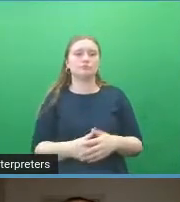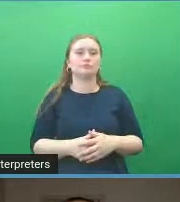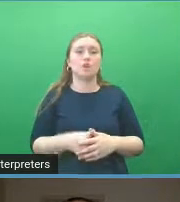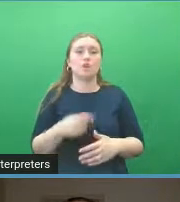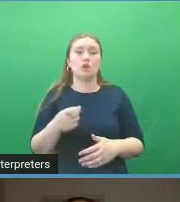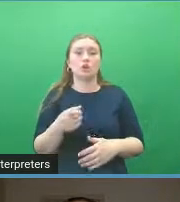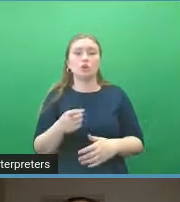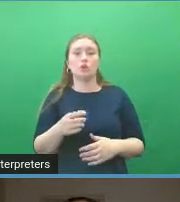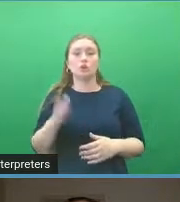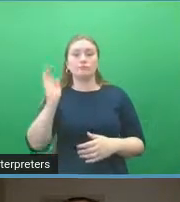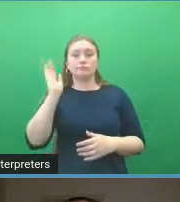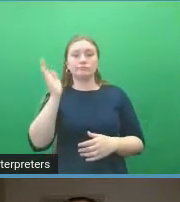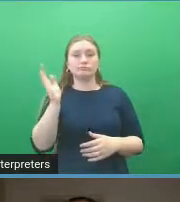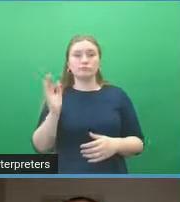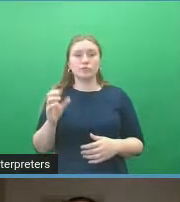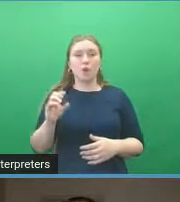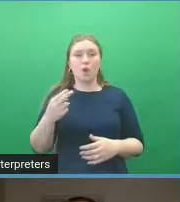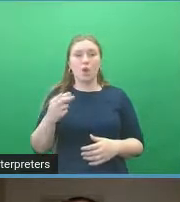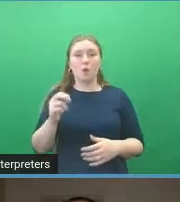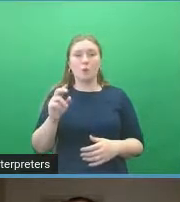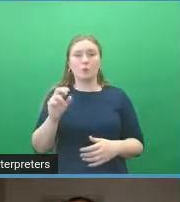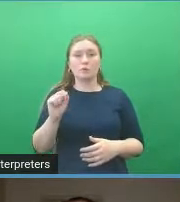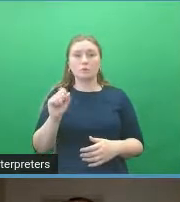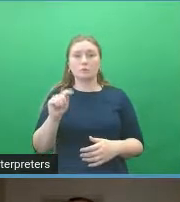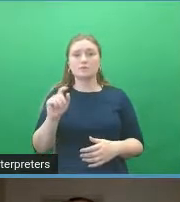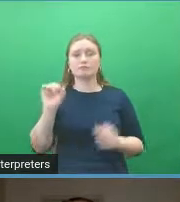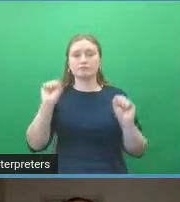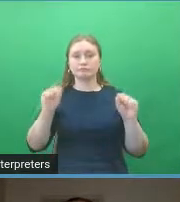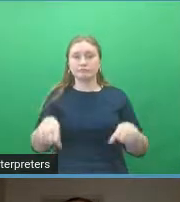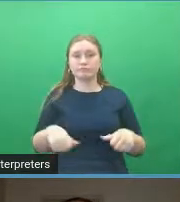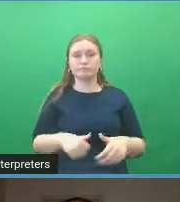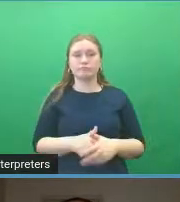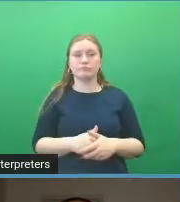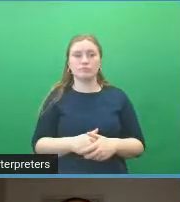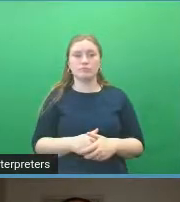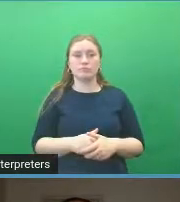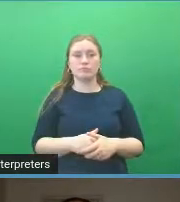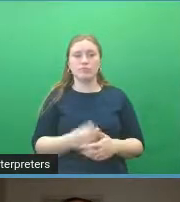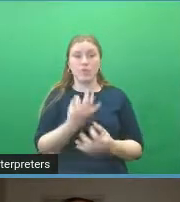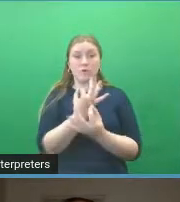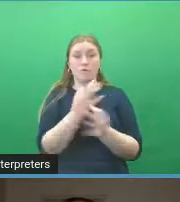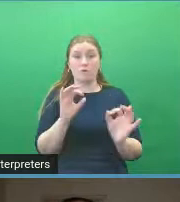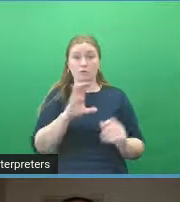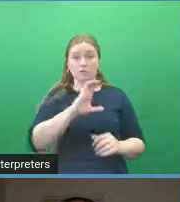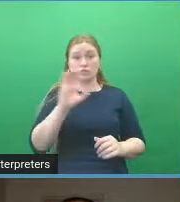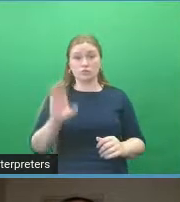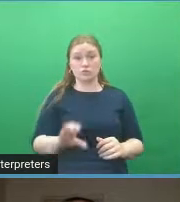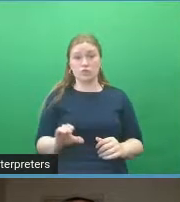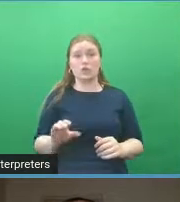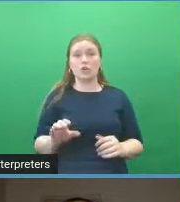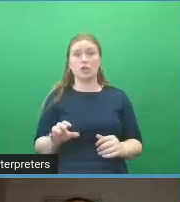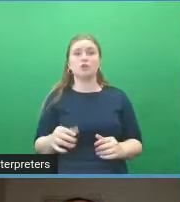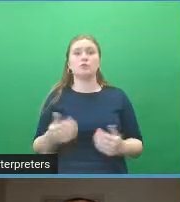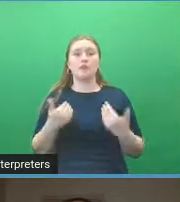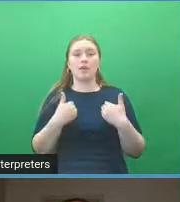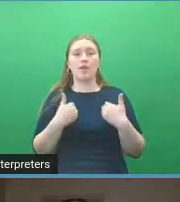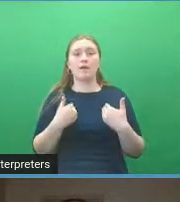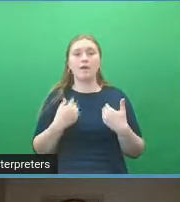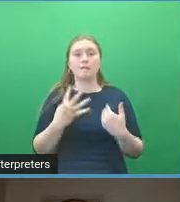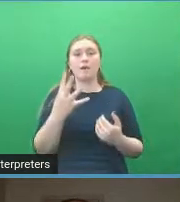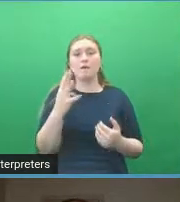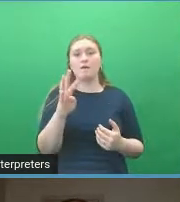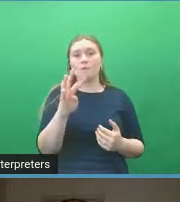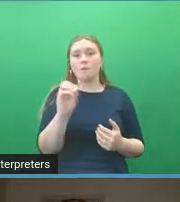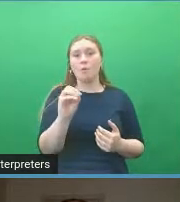webinar with familiar audio and video features. You may get a free Zoom account that provides 40 minutes of meeting time. If you pay for